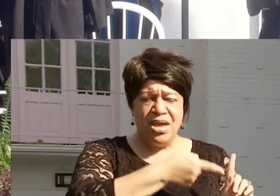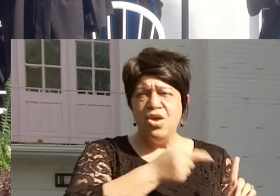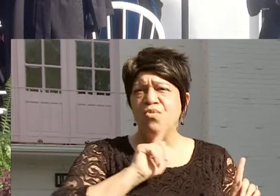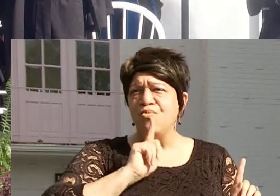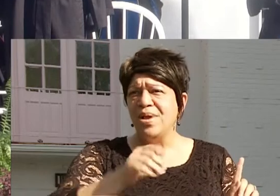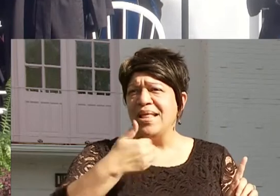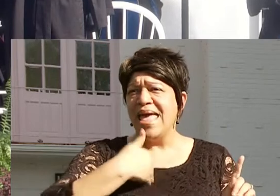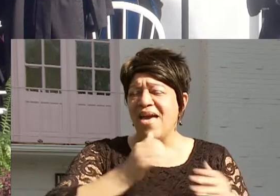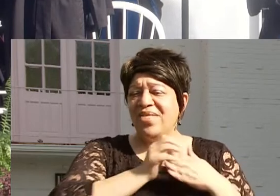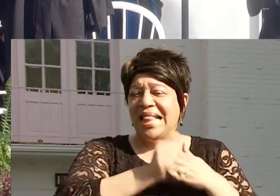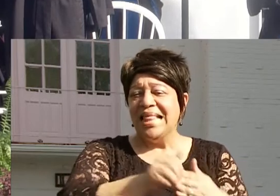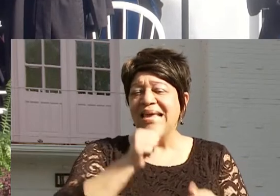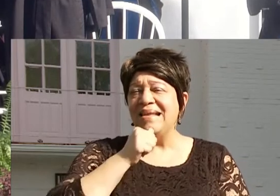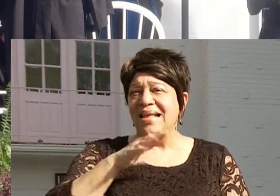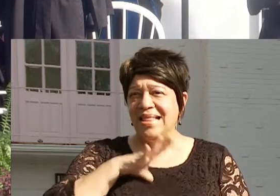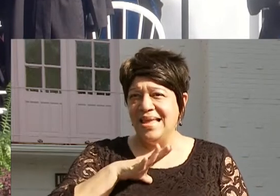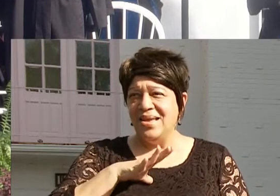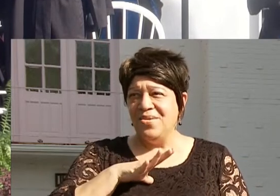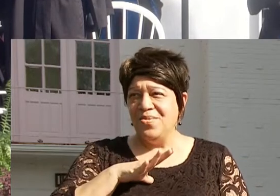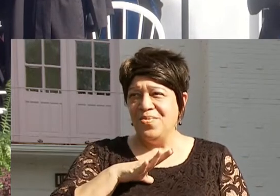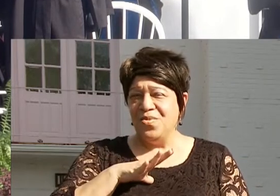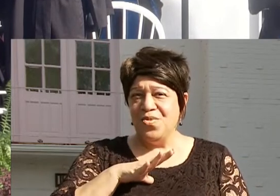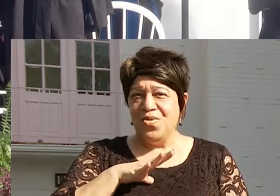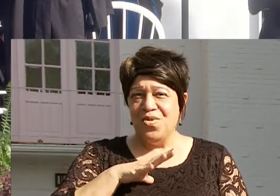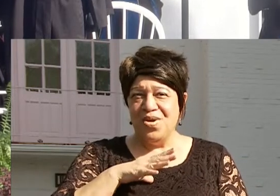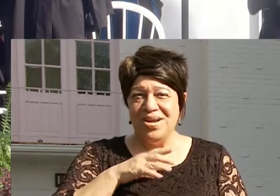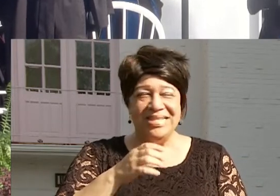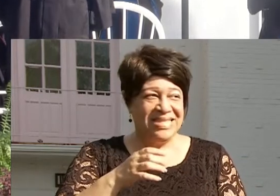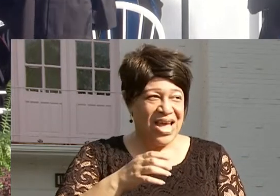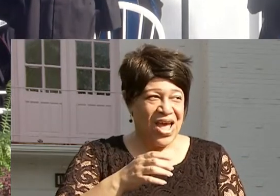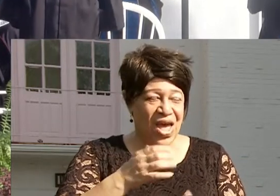leading ladies lottery winner award.